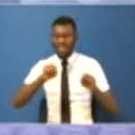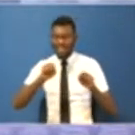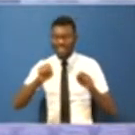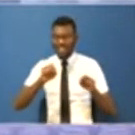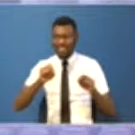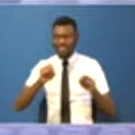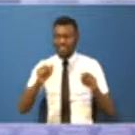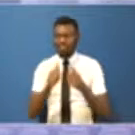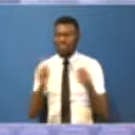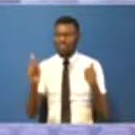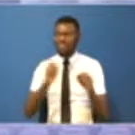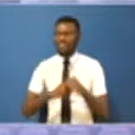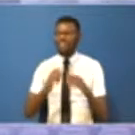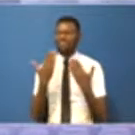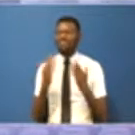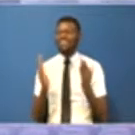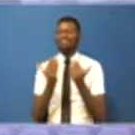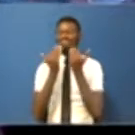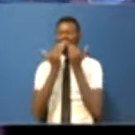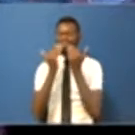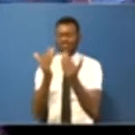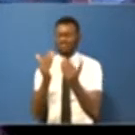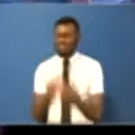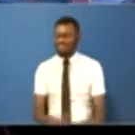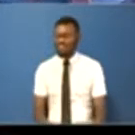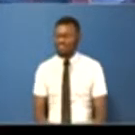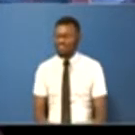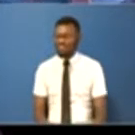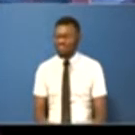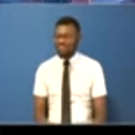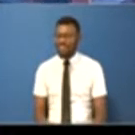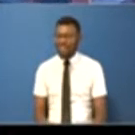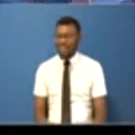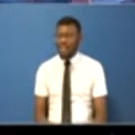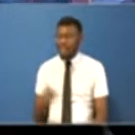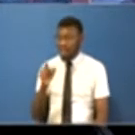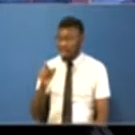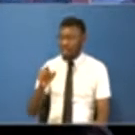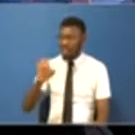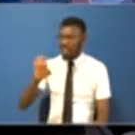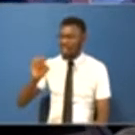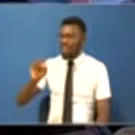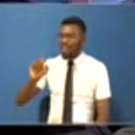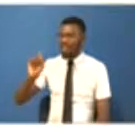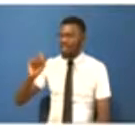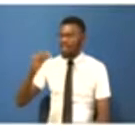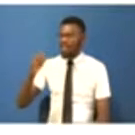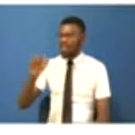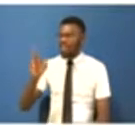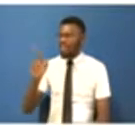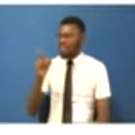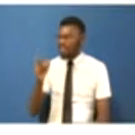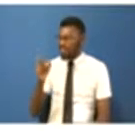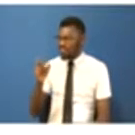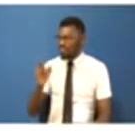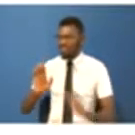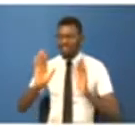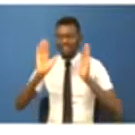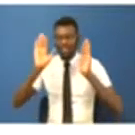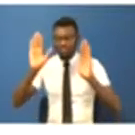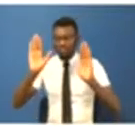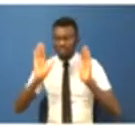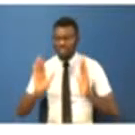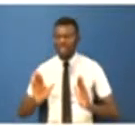your time is up okay esta waring i come to you and owing to the importance